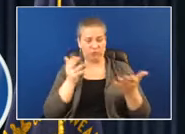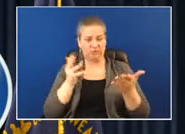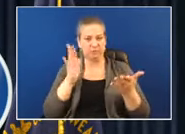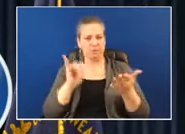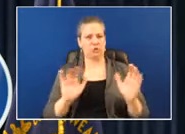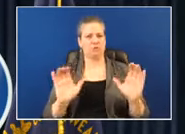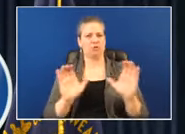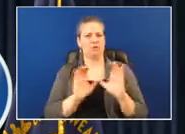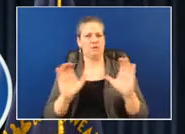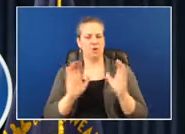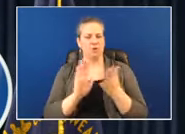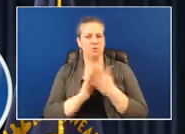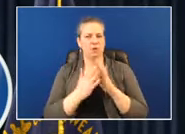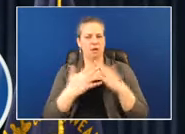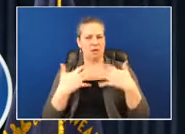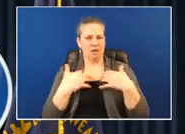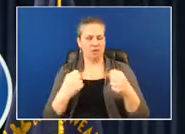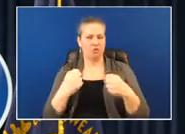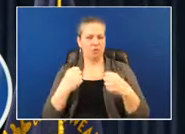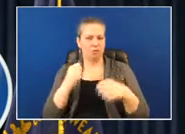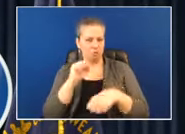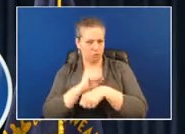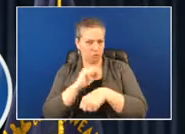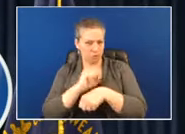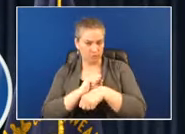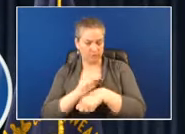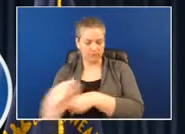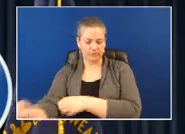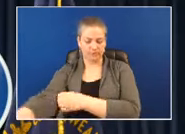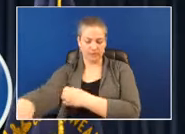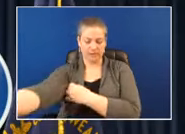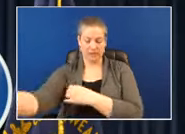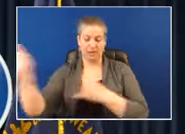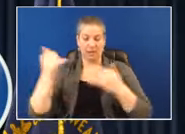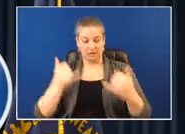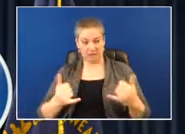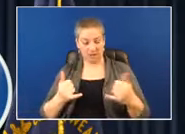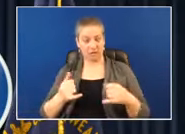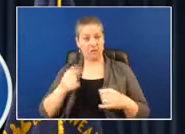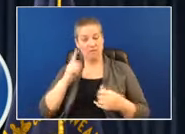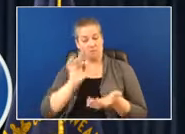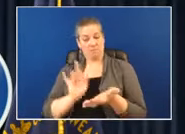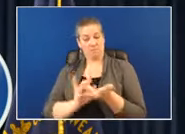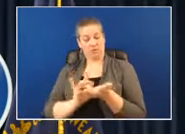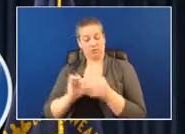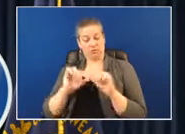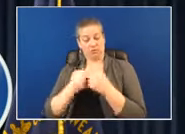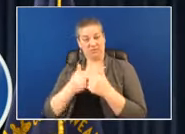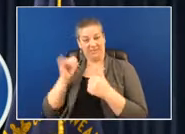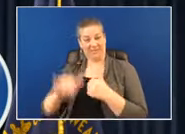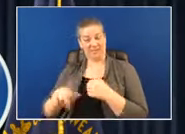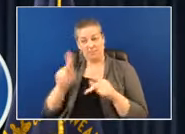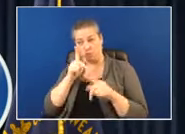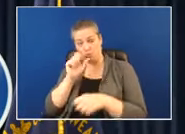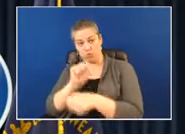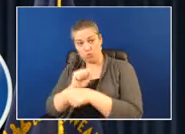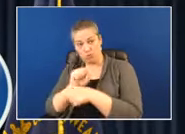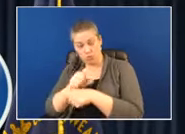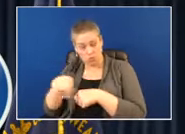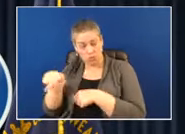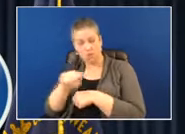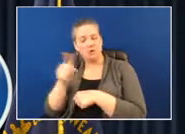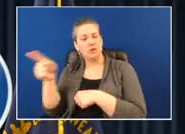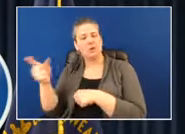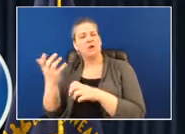community health workers. According to the American Medical Association, these workers, quote, contributed substantially to